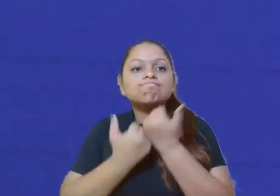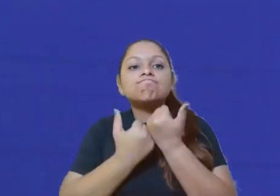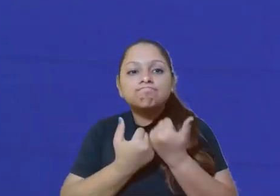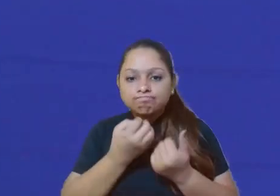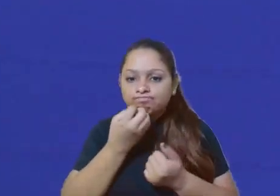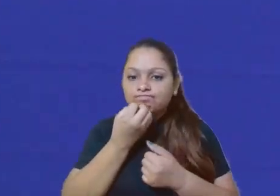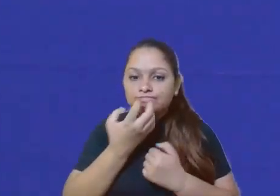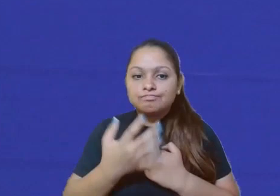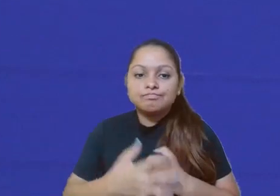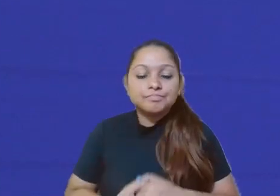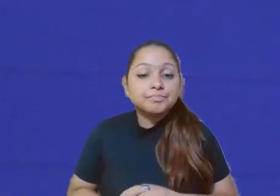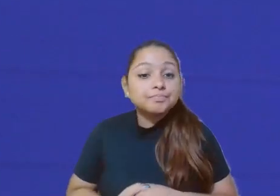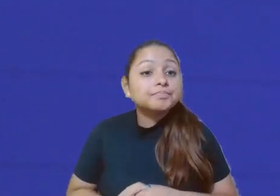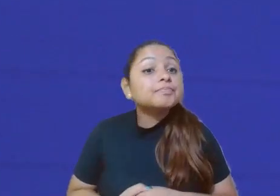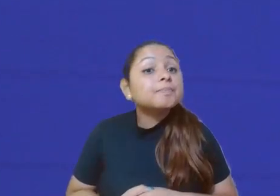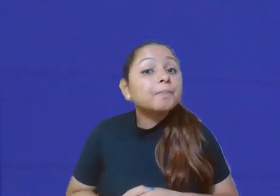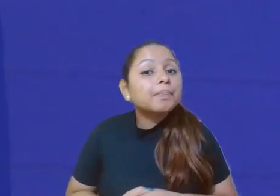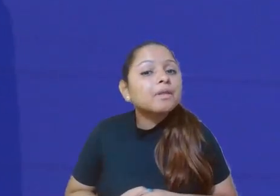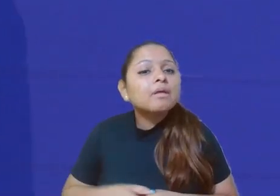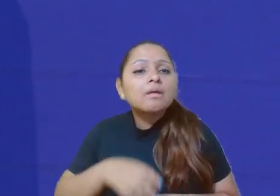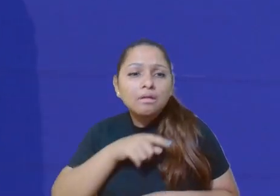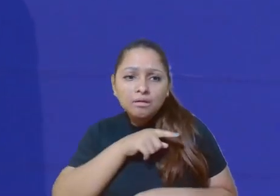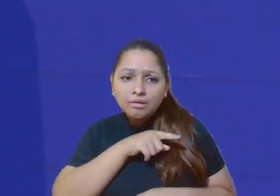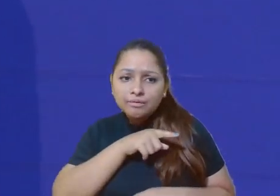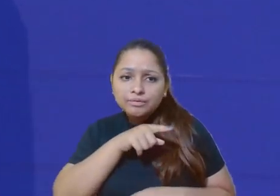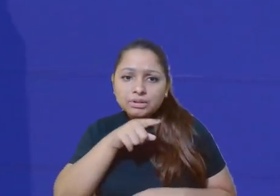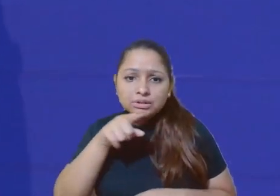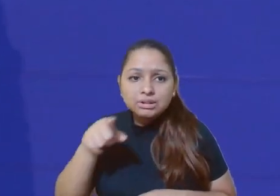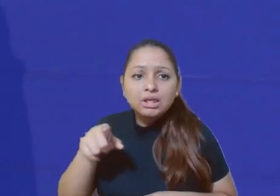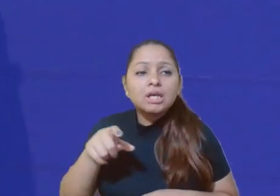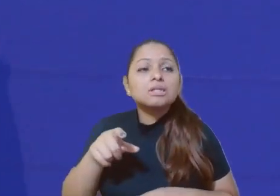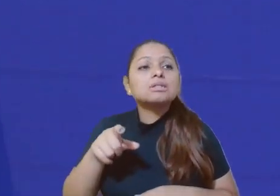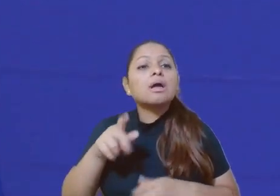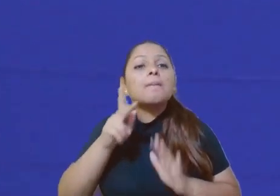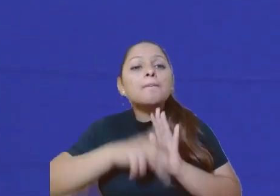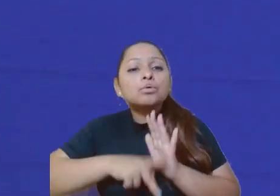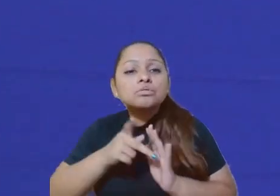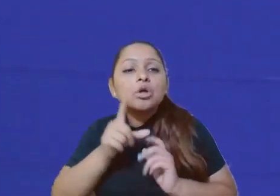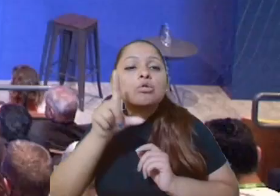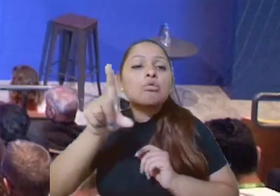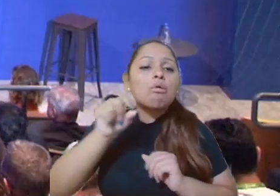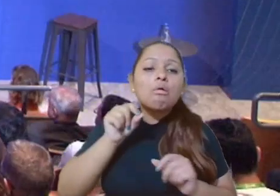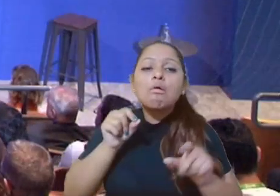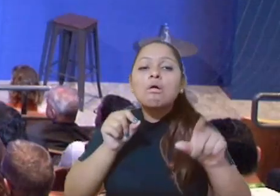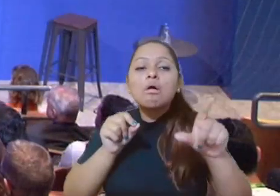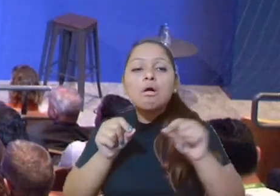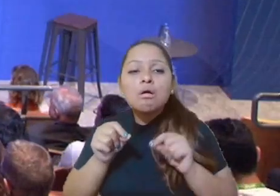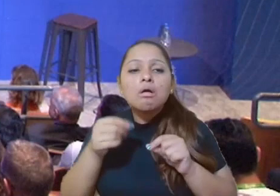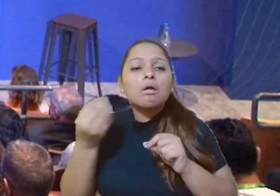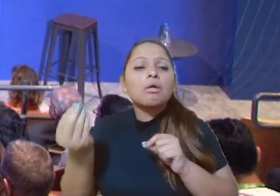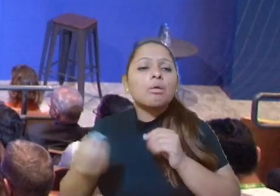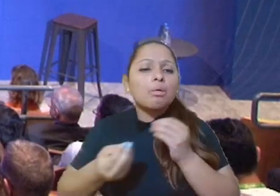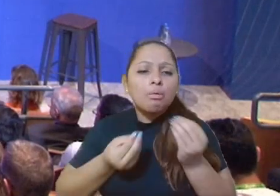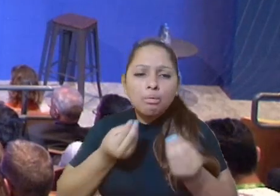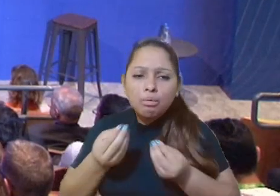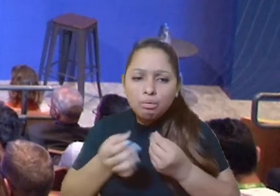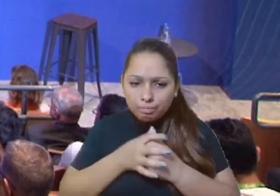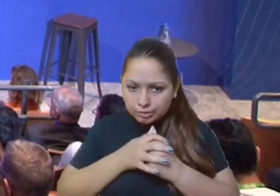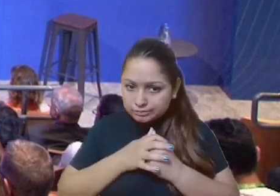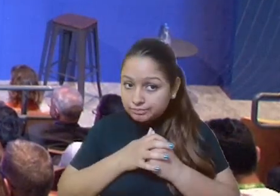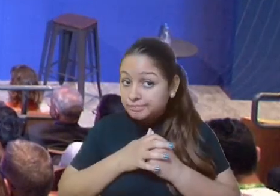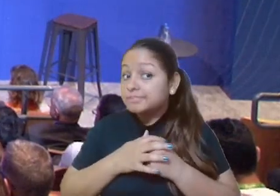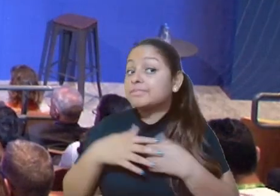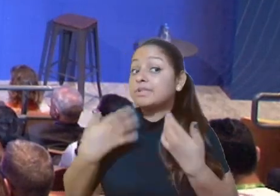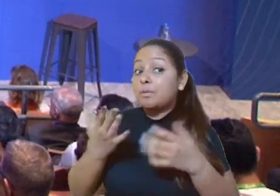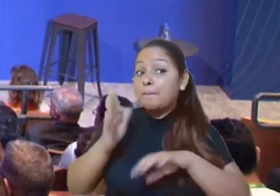practical question. How are you going to select the projects, the competition, how is it going to work? Who select the